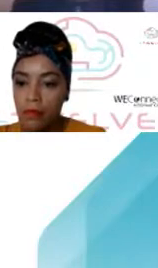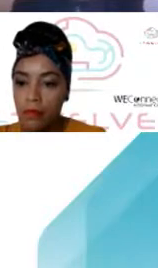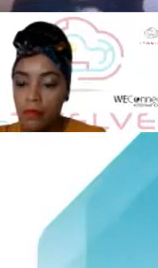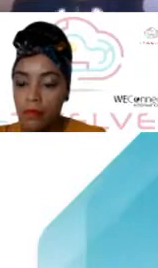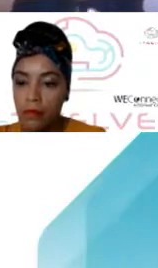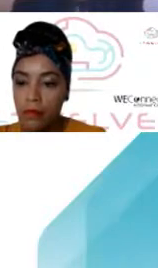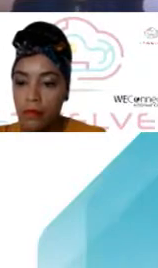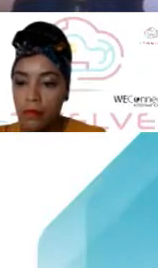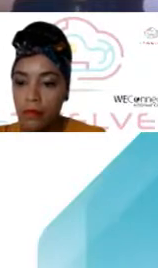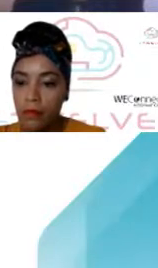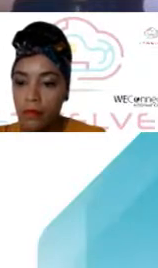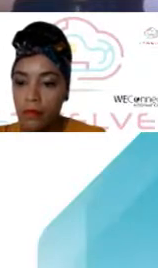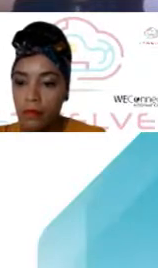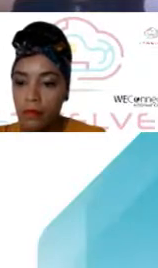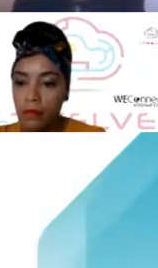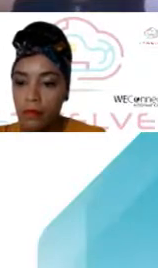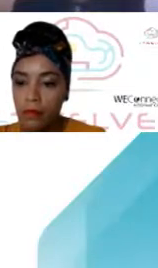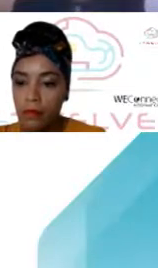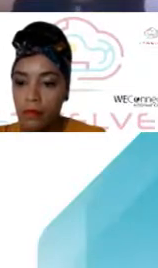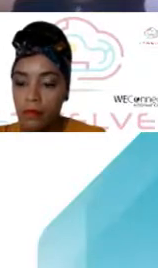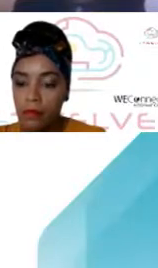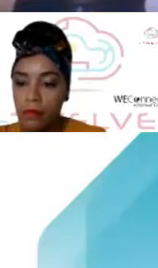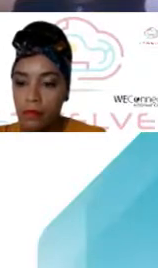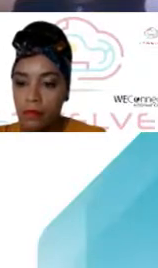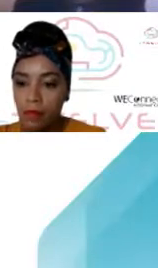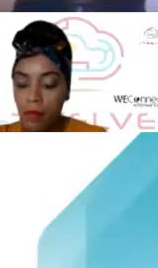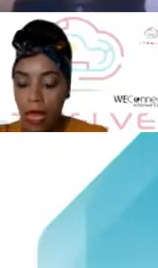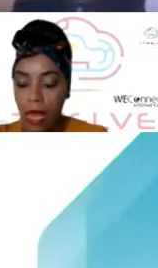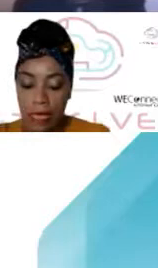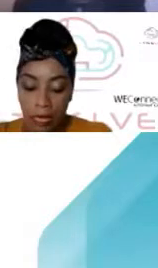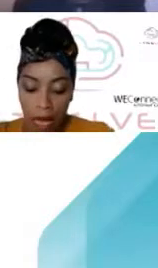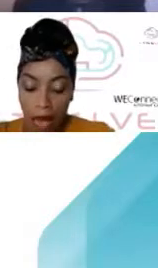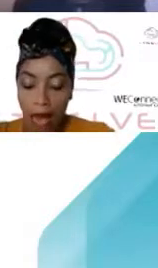event industry or freelancers that you are aware of?